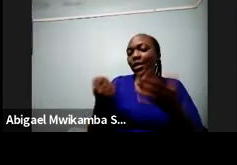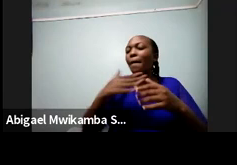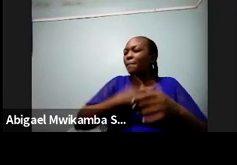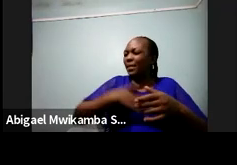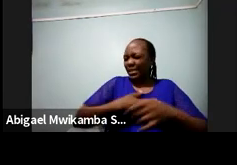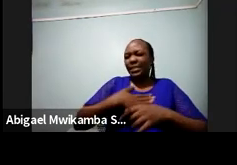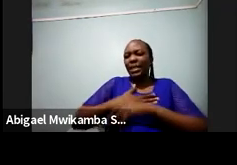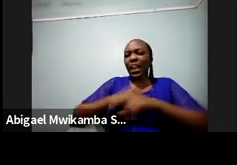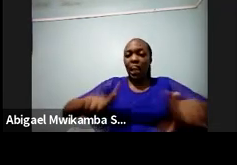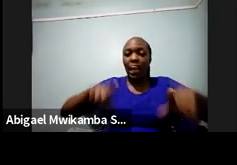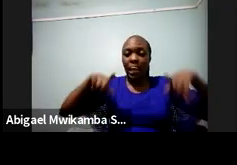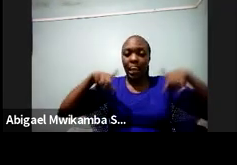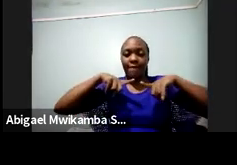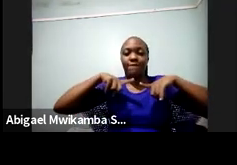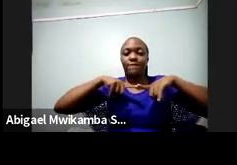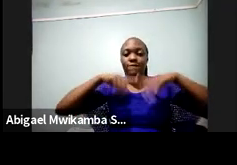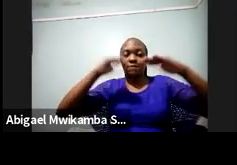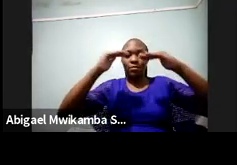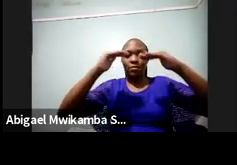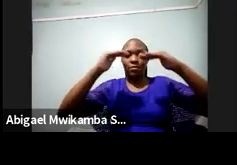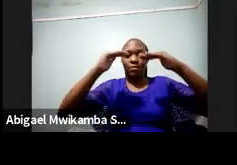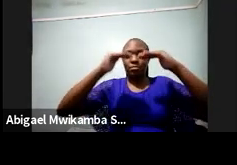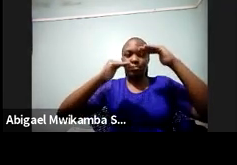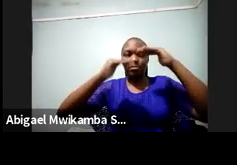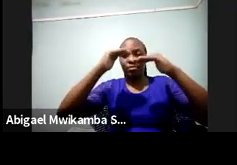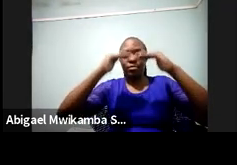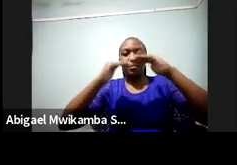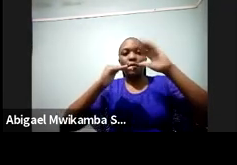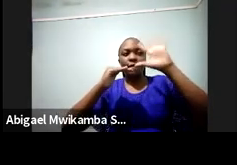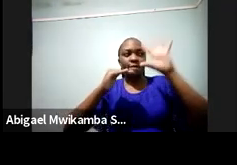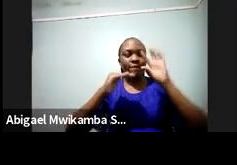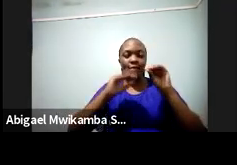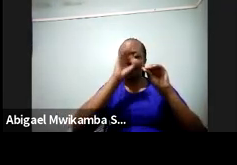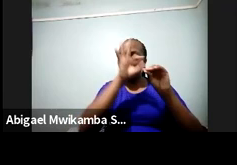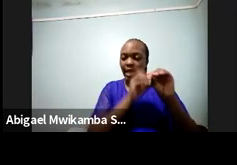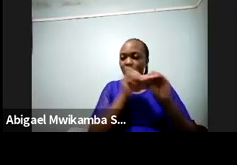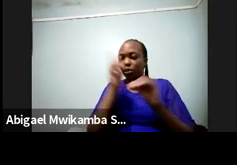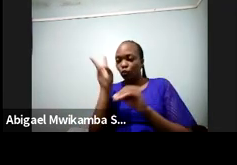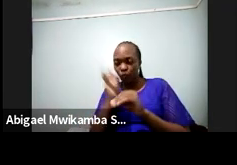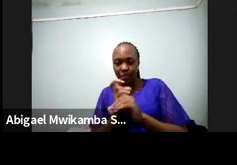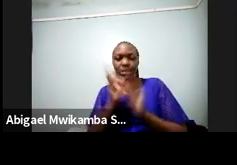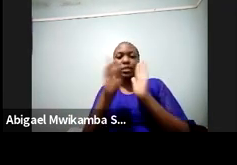Brian Momanyi, I can see your hand is up. Is there something I need to sort out?